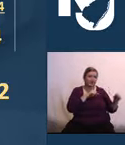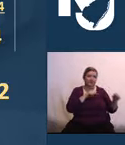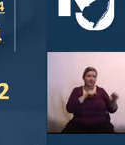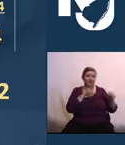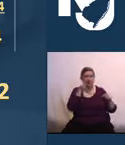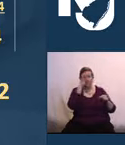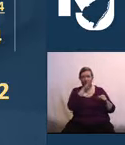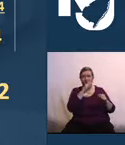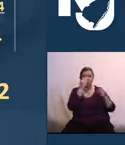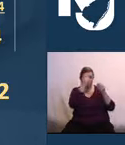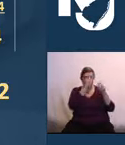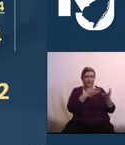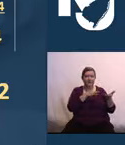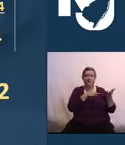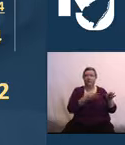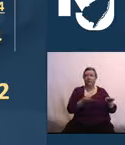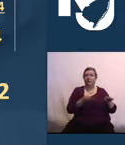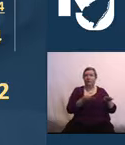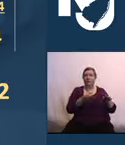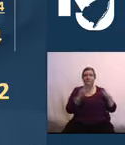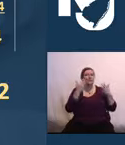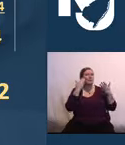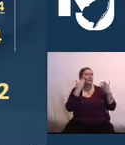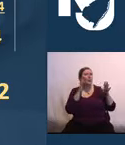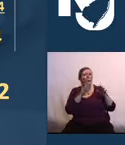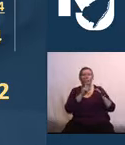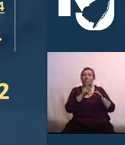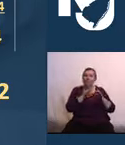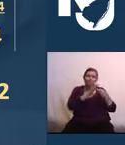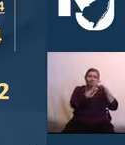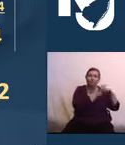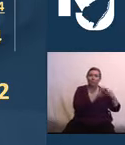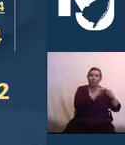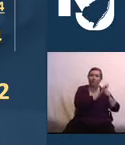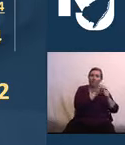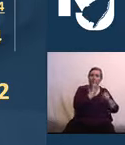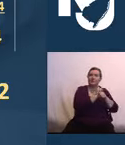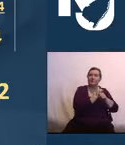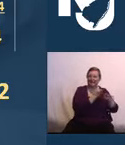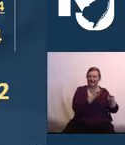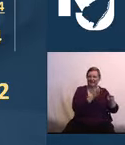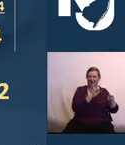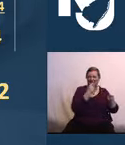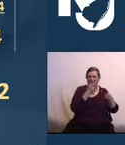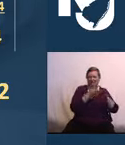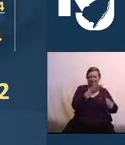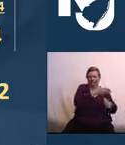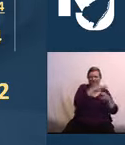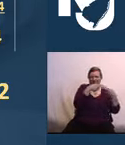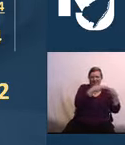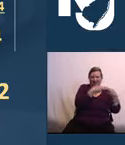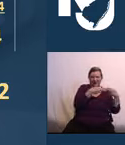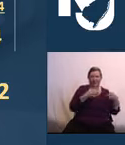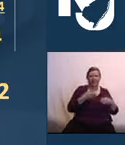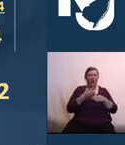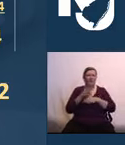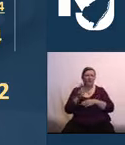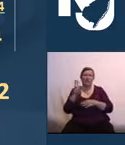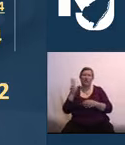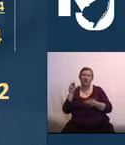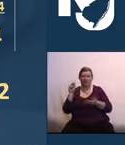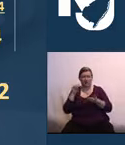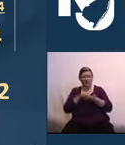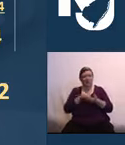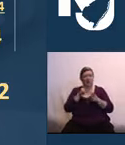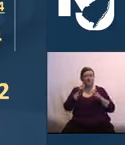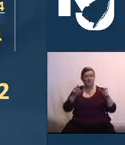can see, when you add up total confirmed and probables, we're now well over 30,000, staggering loss of life. We continue